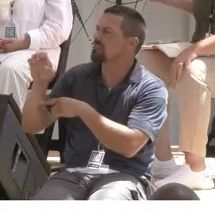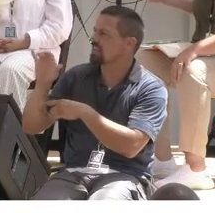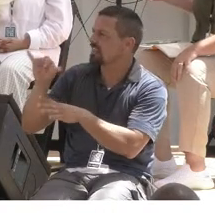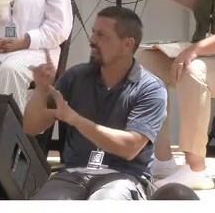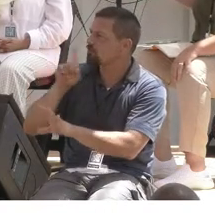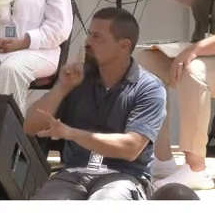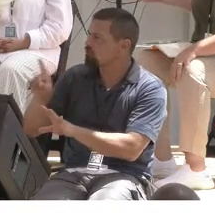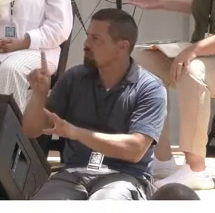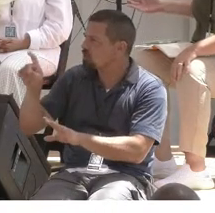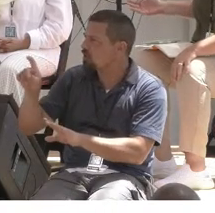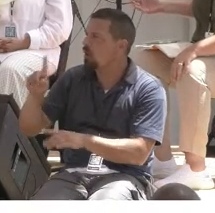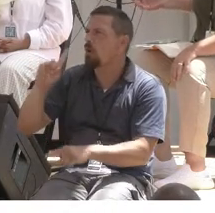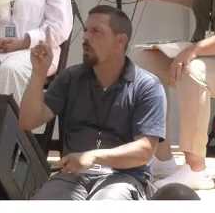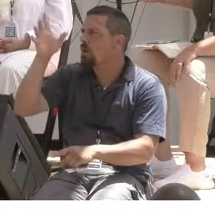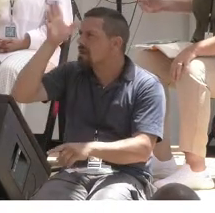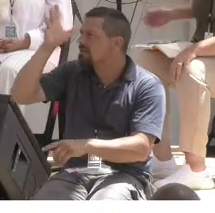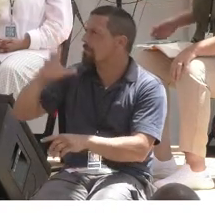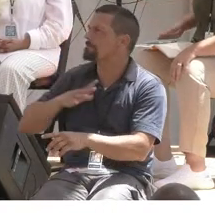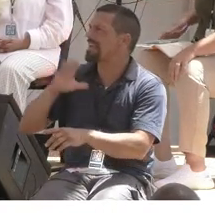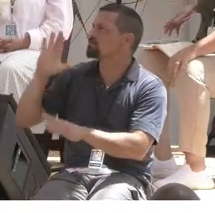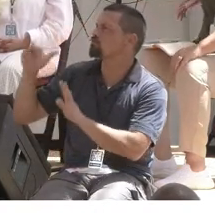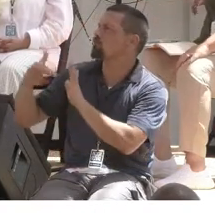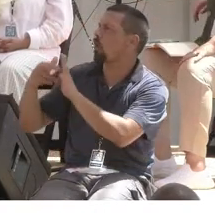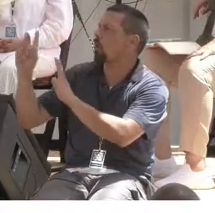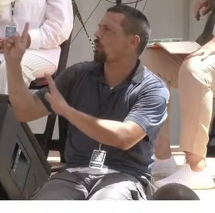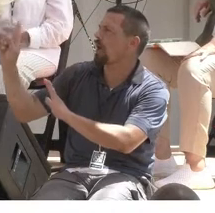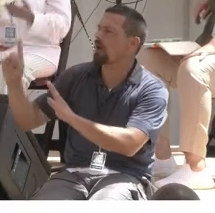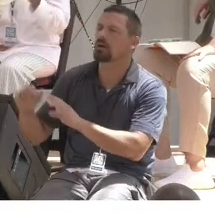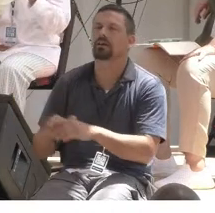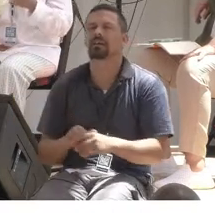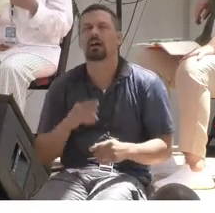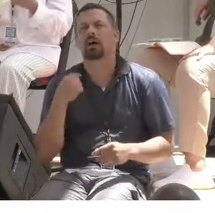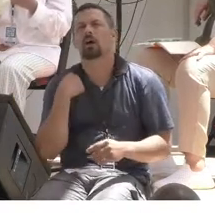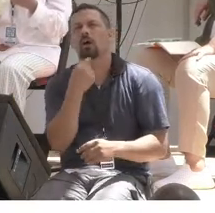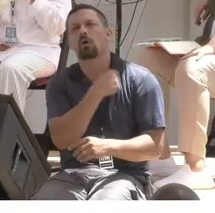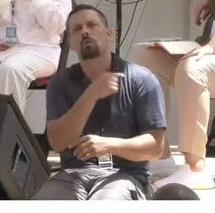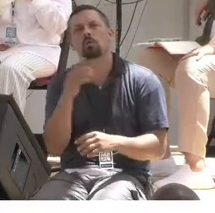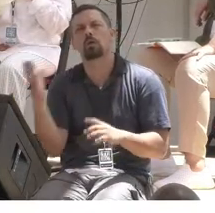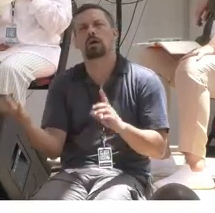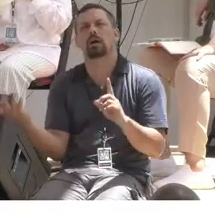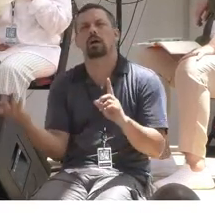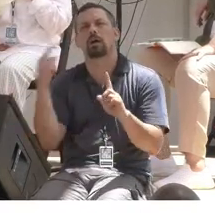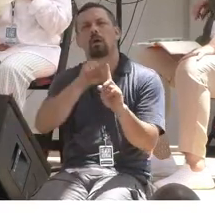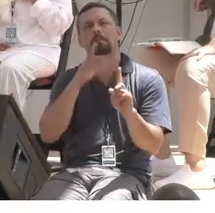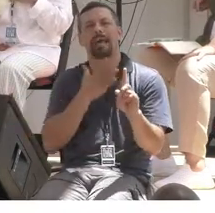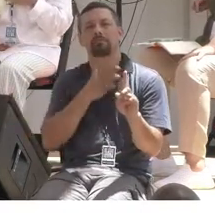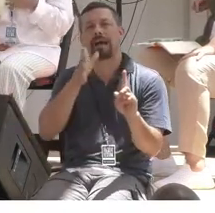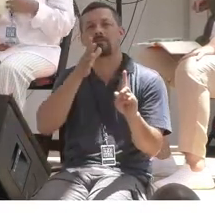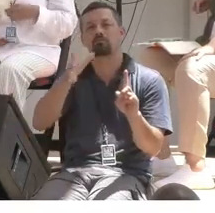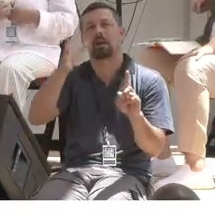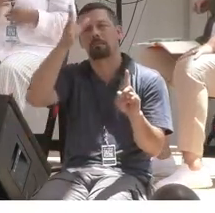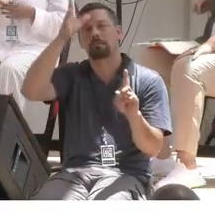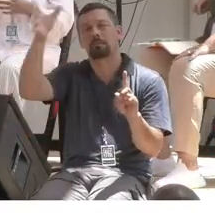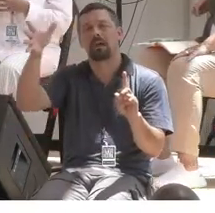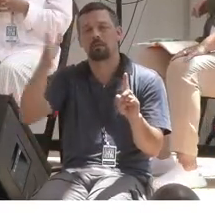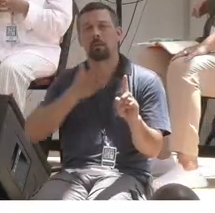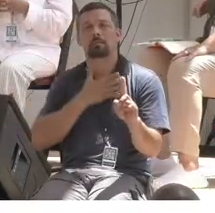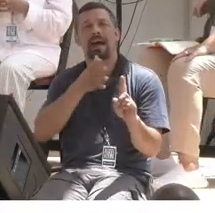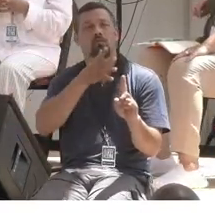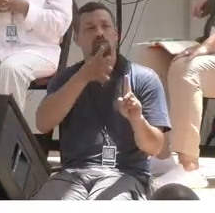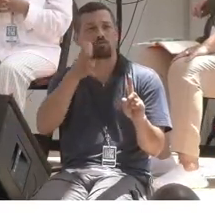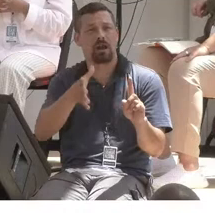true? And where do the men fit in? Okay, so if we go back to my grandparents, my grandma used